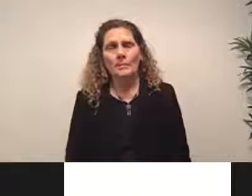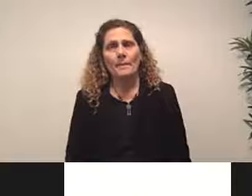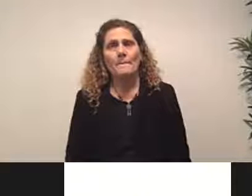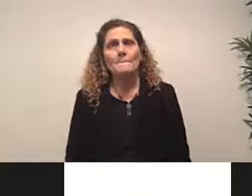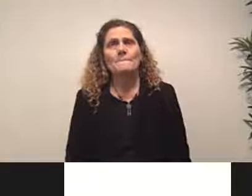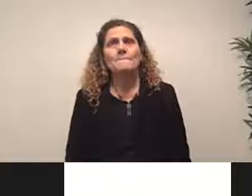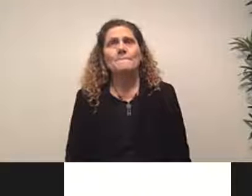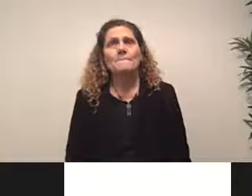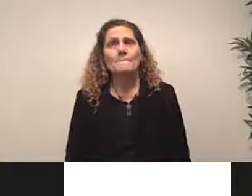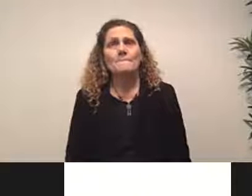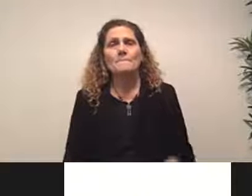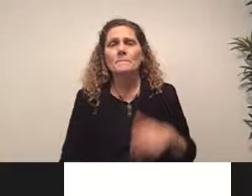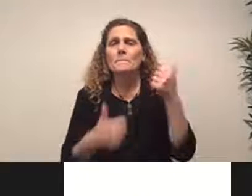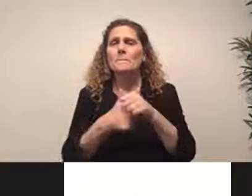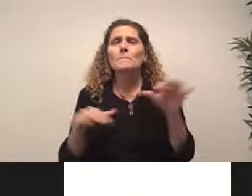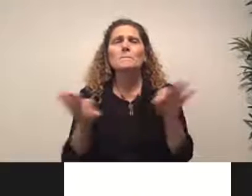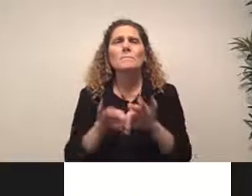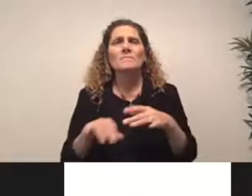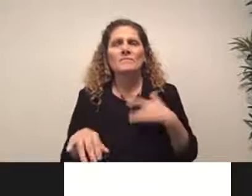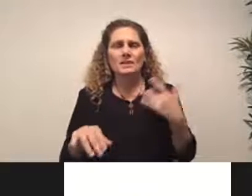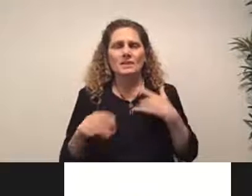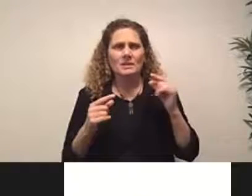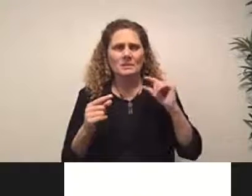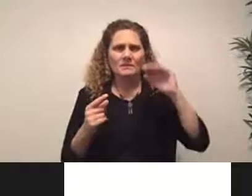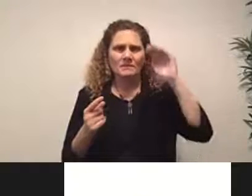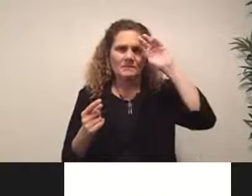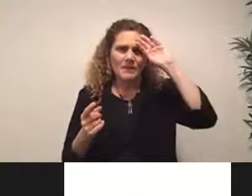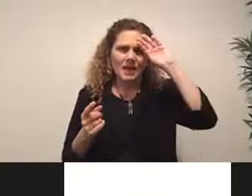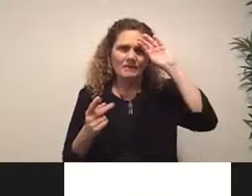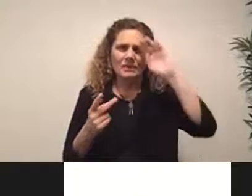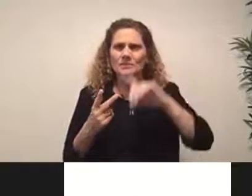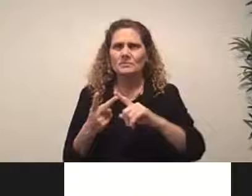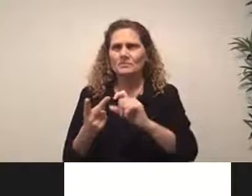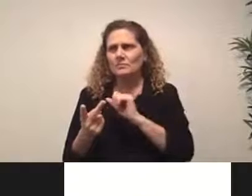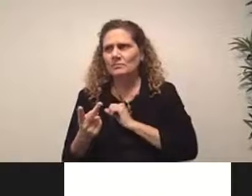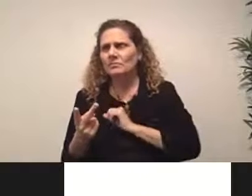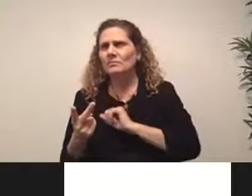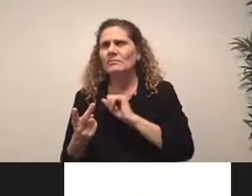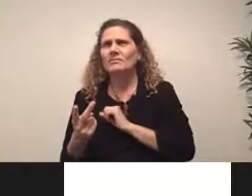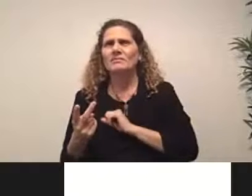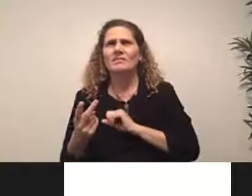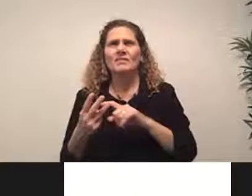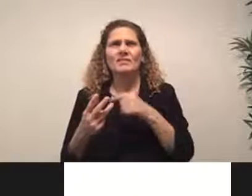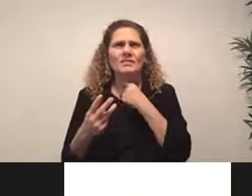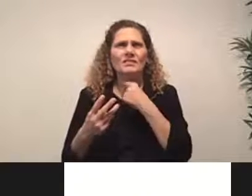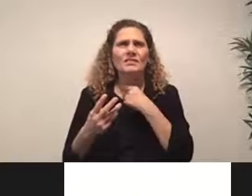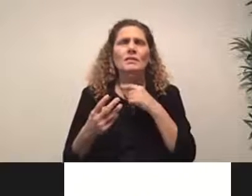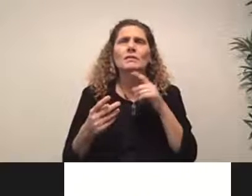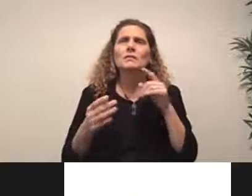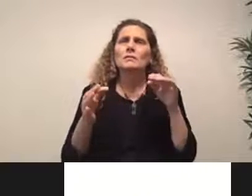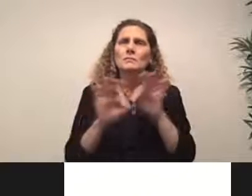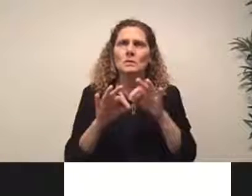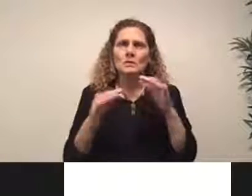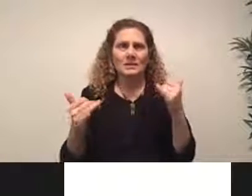to someone who has tested positive for COVID-19, especially as we head into the holidays. So if